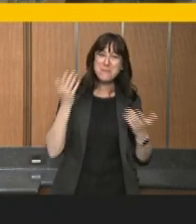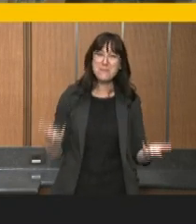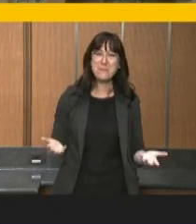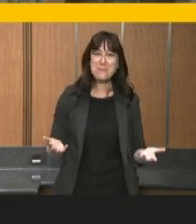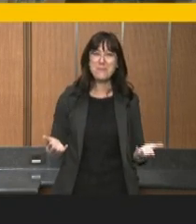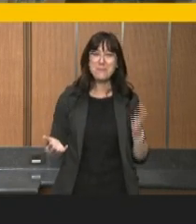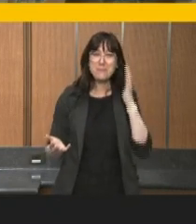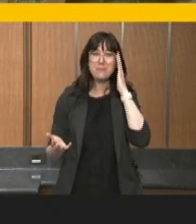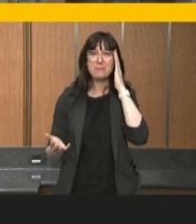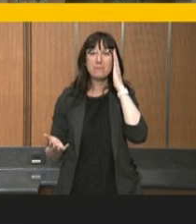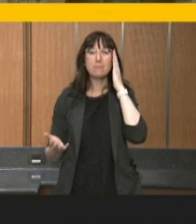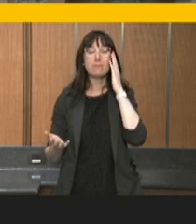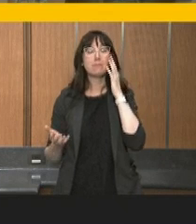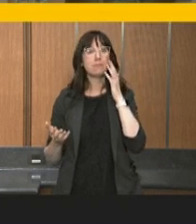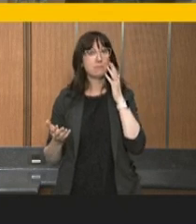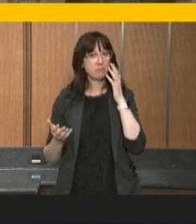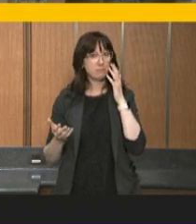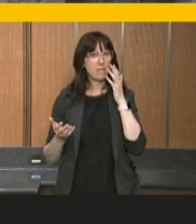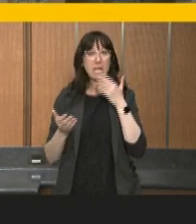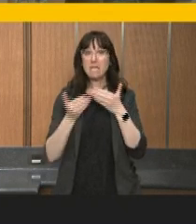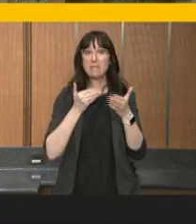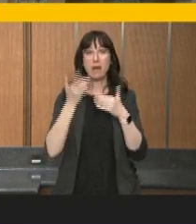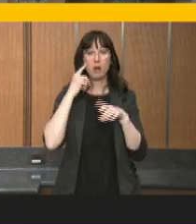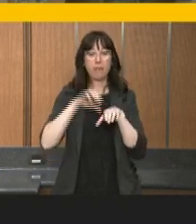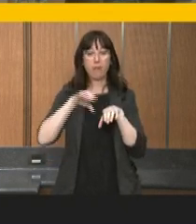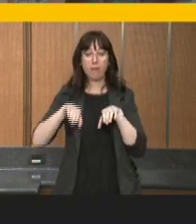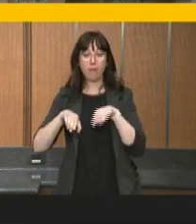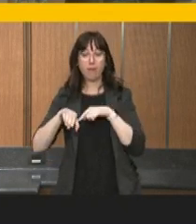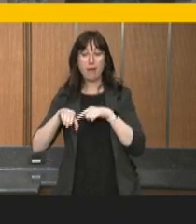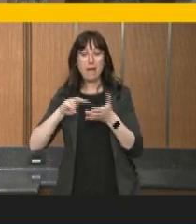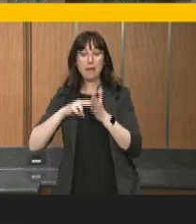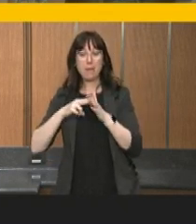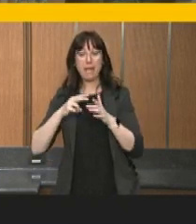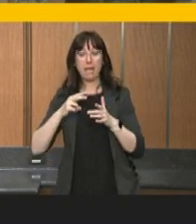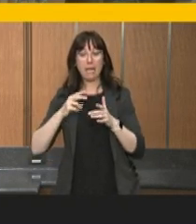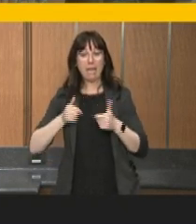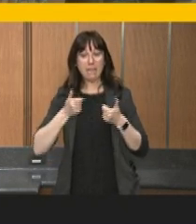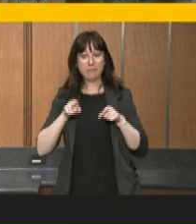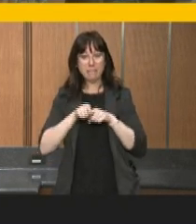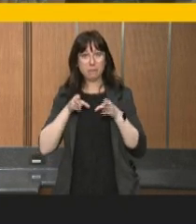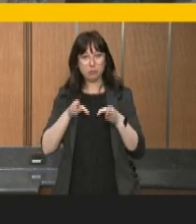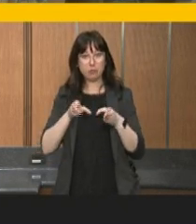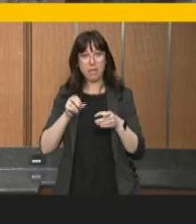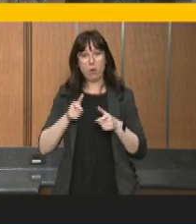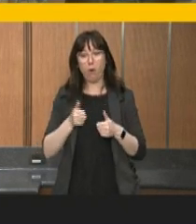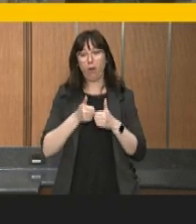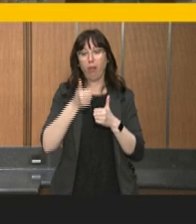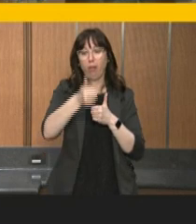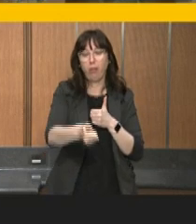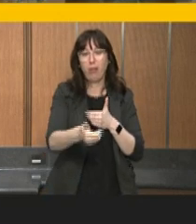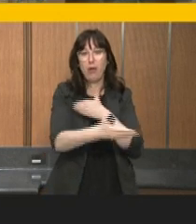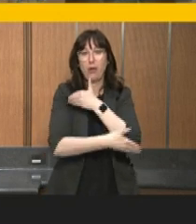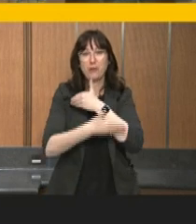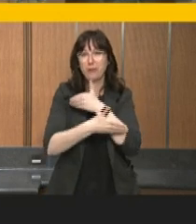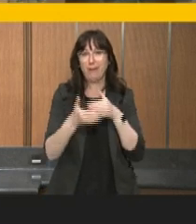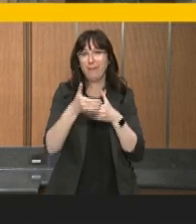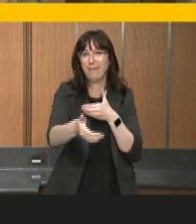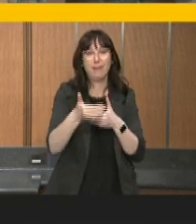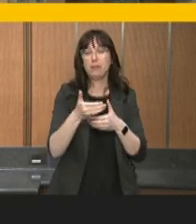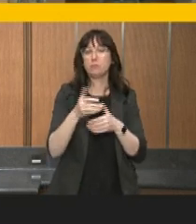to go visit your American neighbors or for our American neighbors. Now is not the time for them to come and visit us.